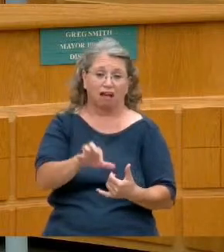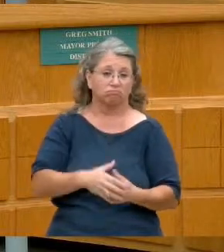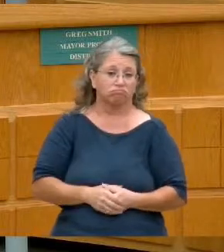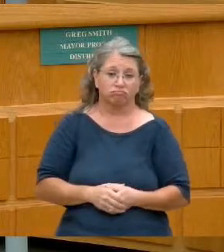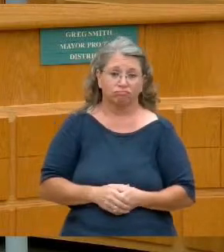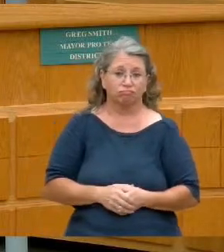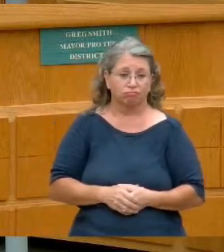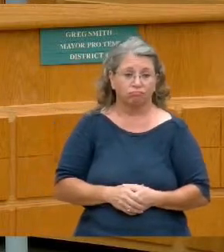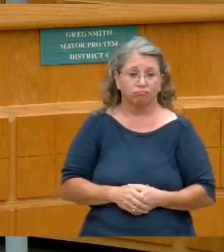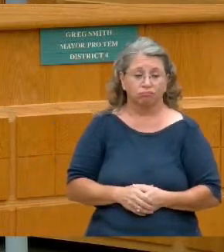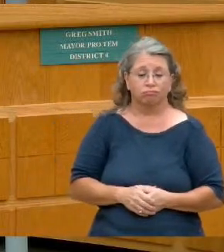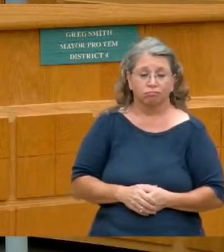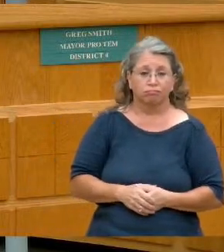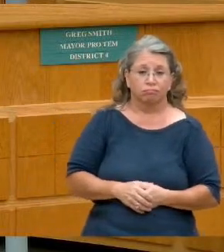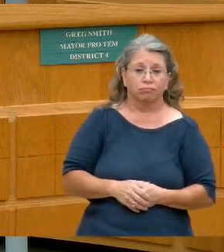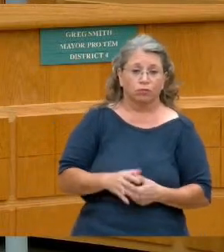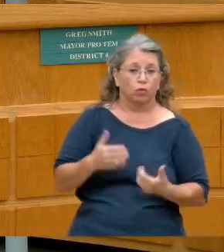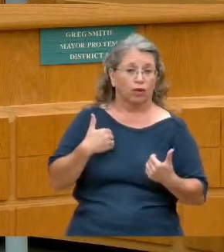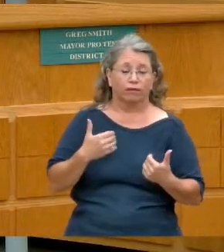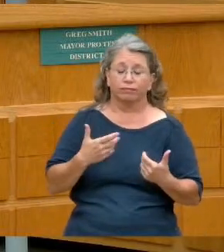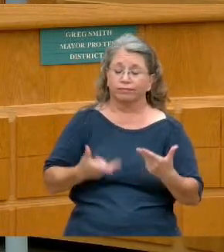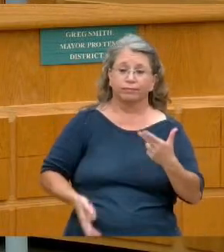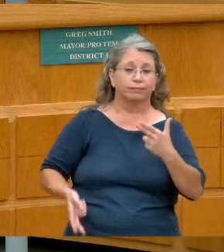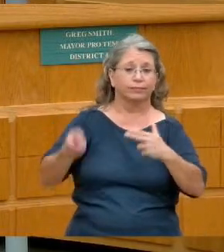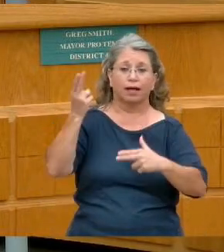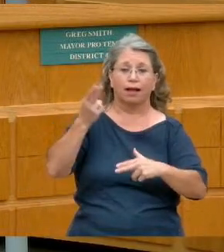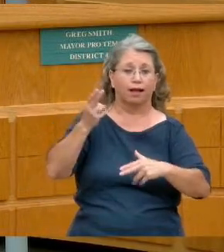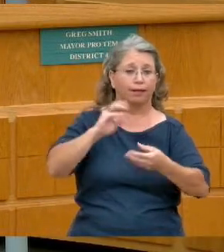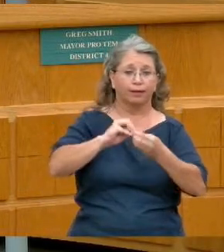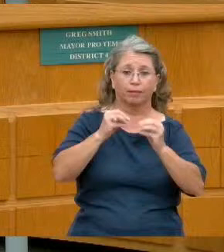numbers, unprecedented for Nueces County and the